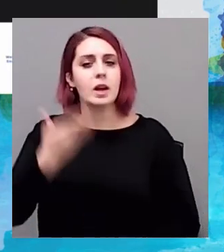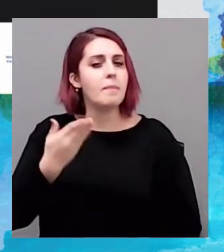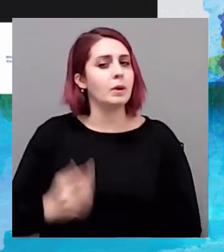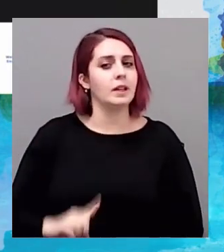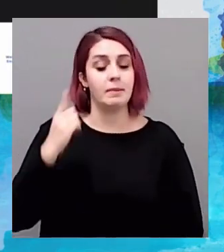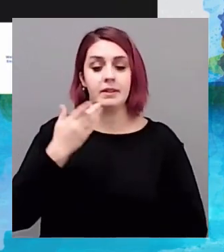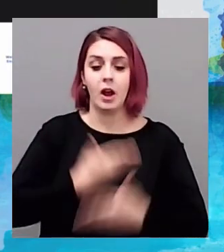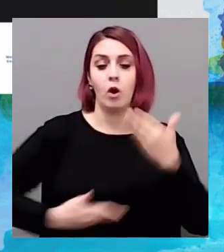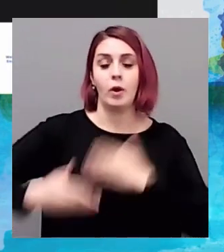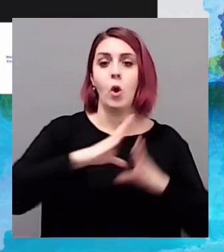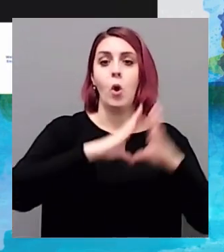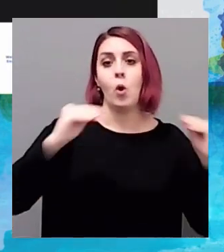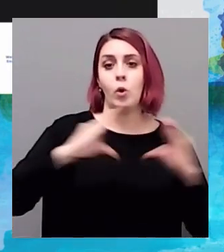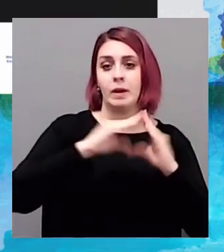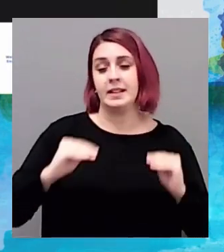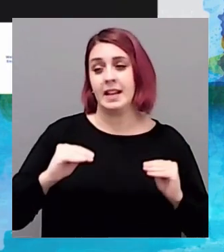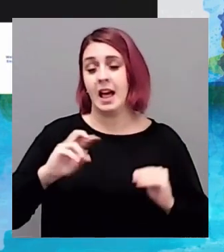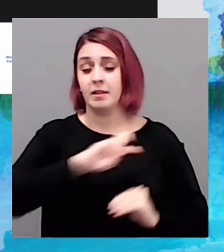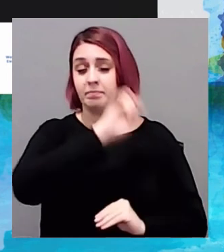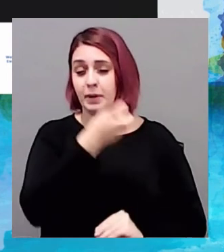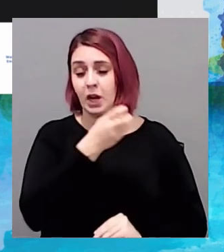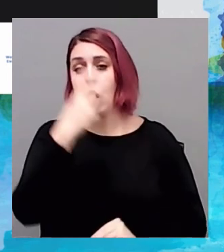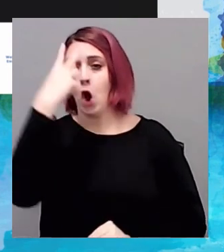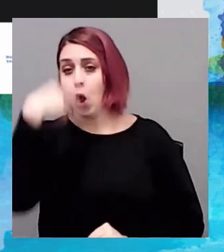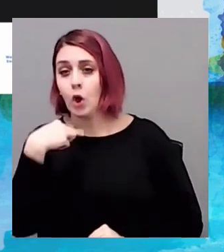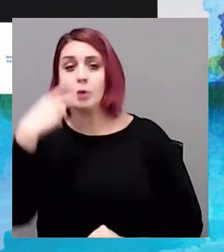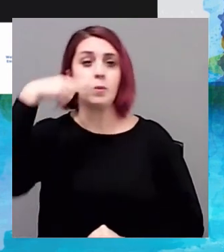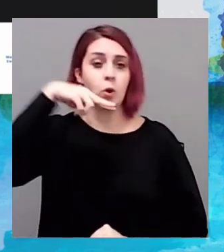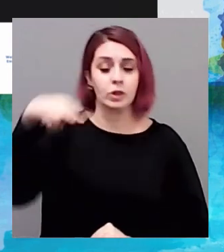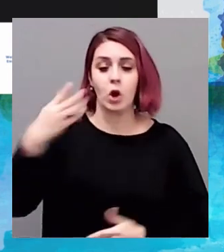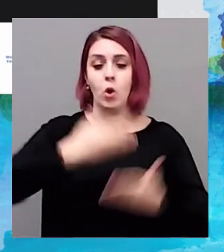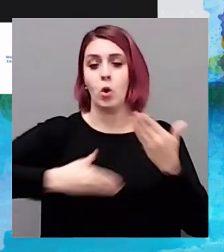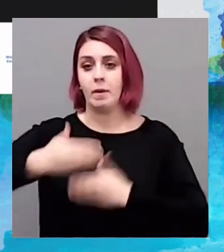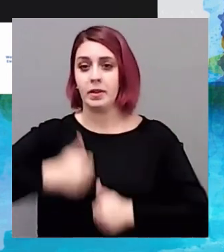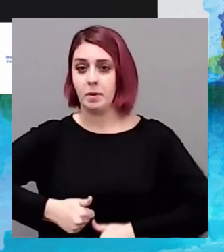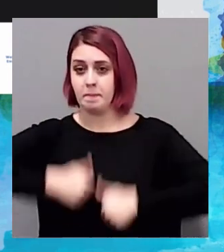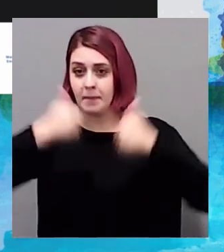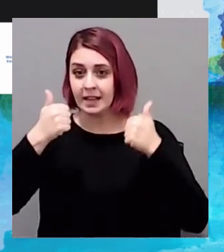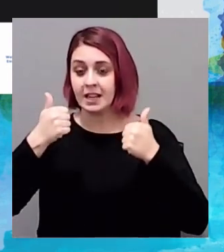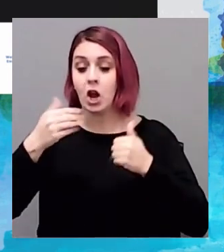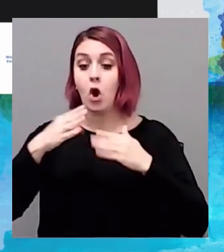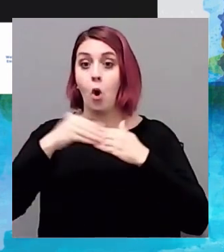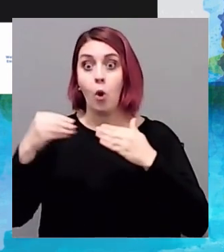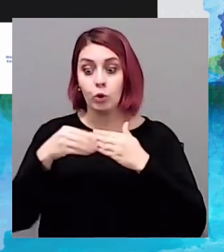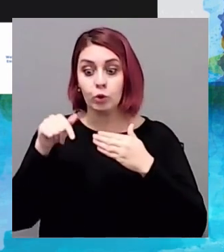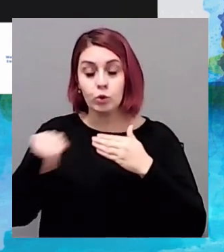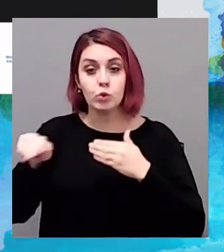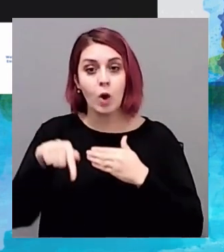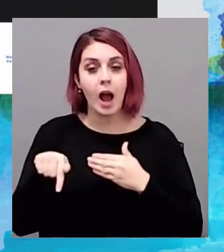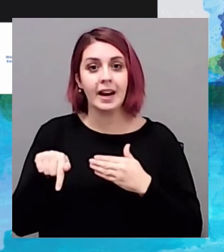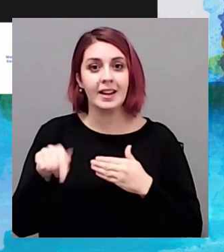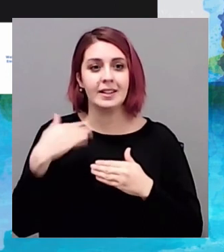in descriptions, also the relationship between the university and the ONTE organization, between users.